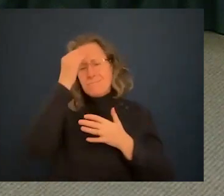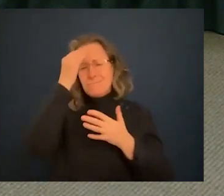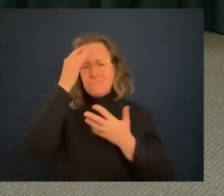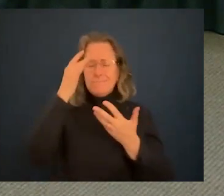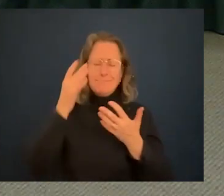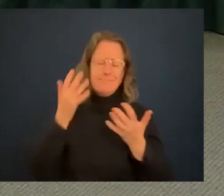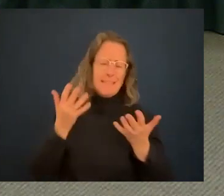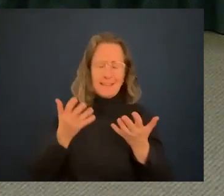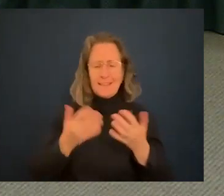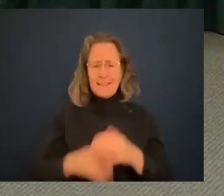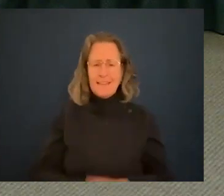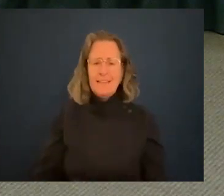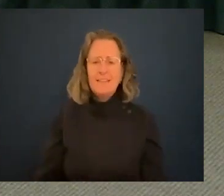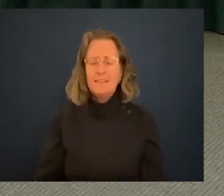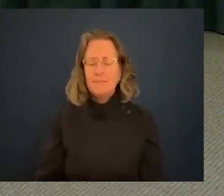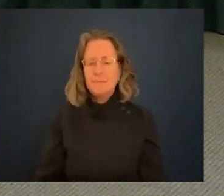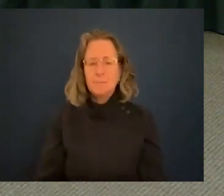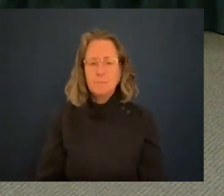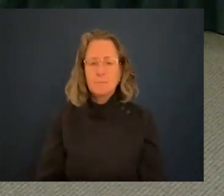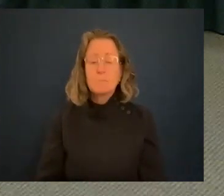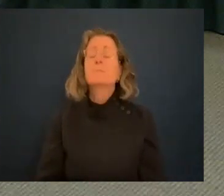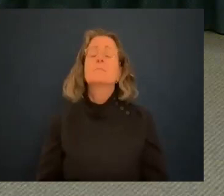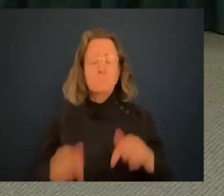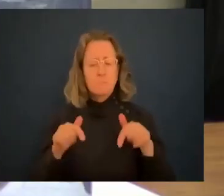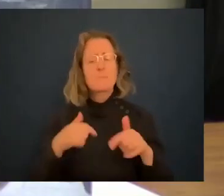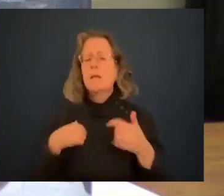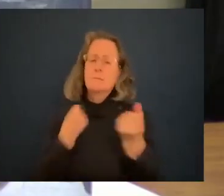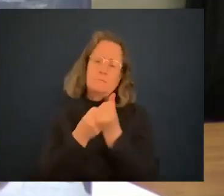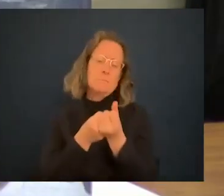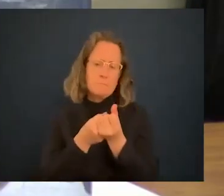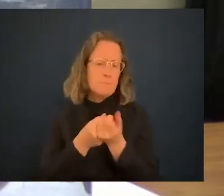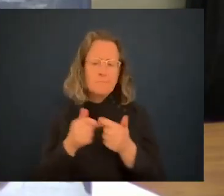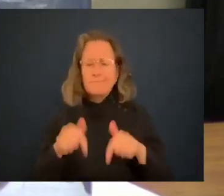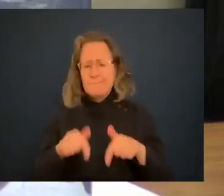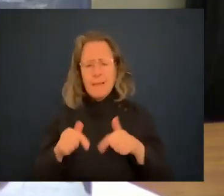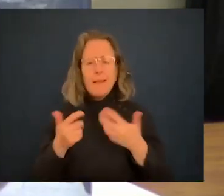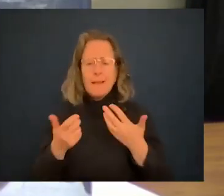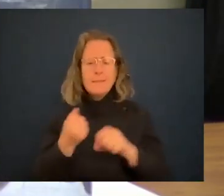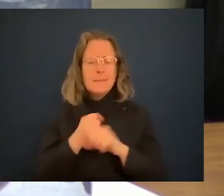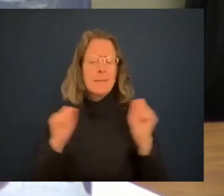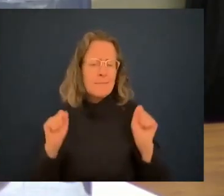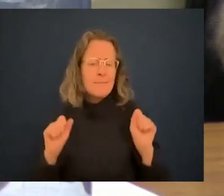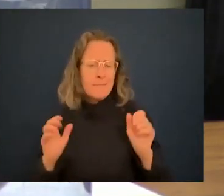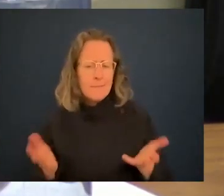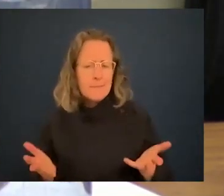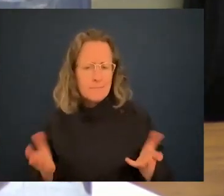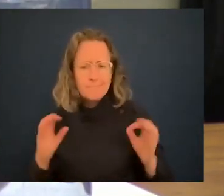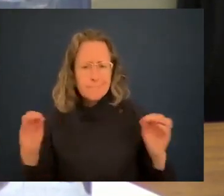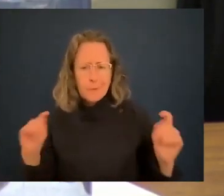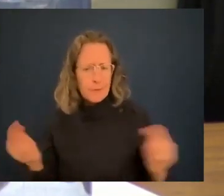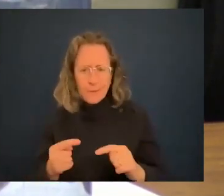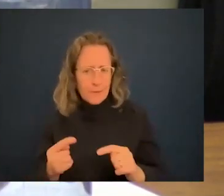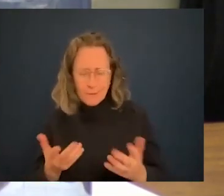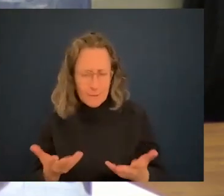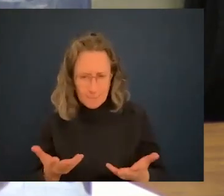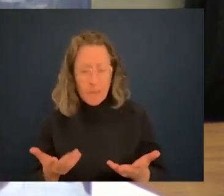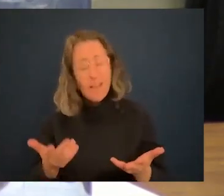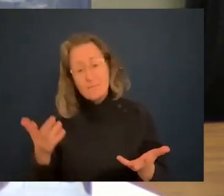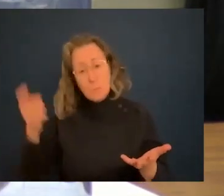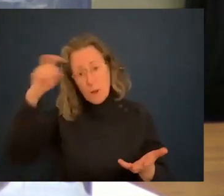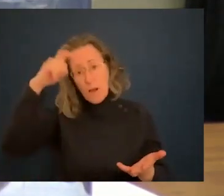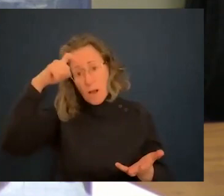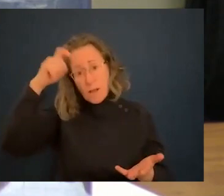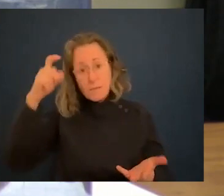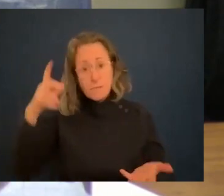um so I'm in favor of this it seems like a safe thing to do uh and wise but